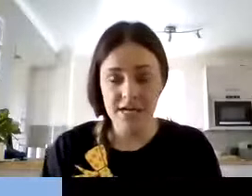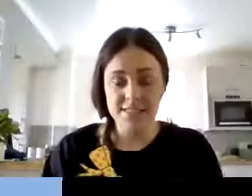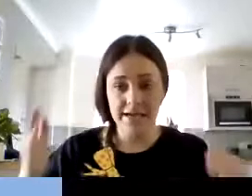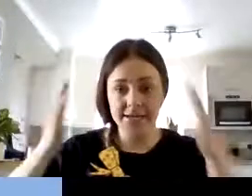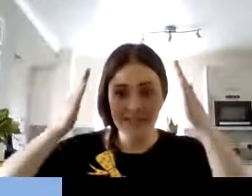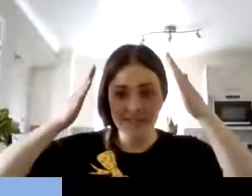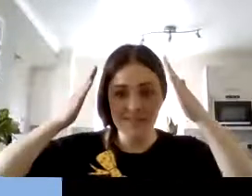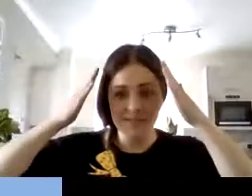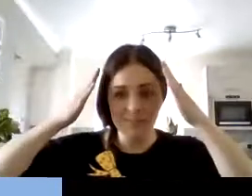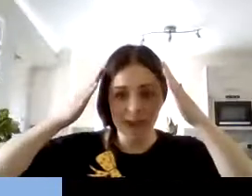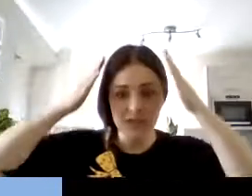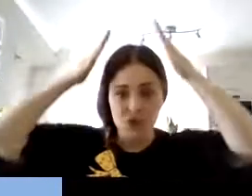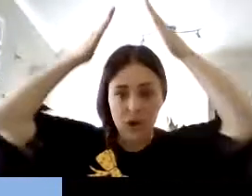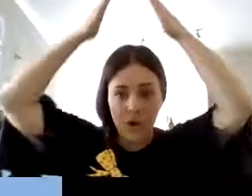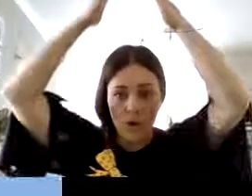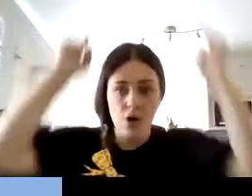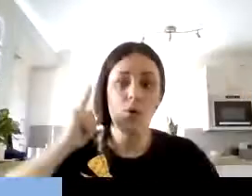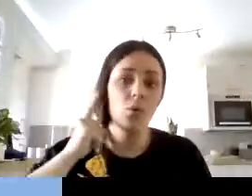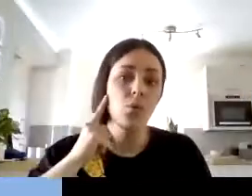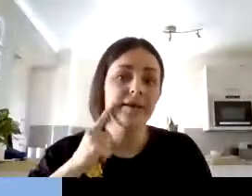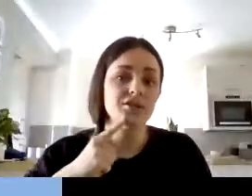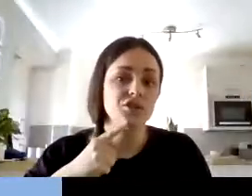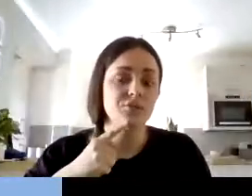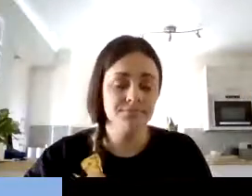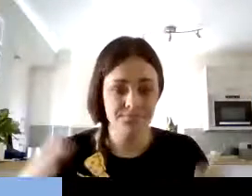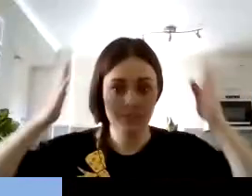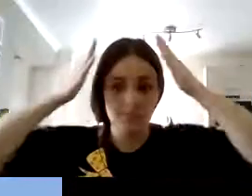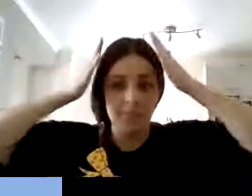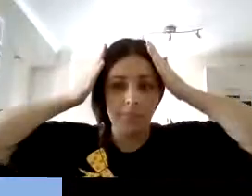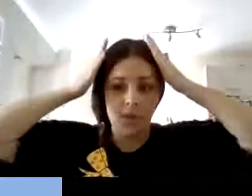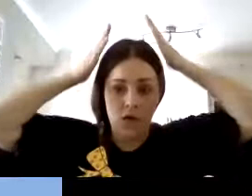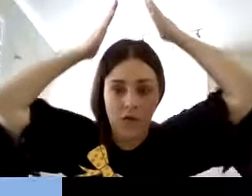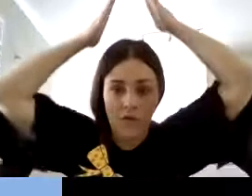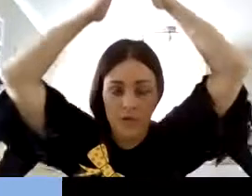So we got our signs ready for this page. Witch.